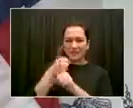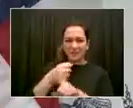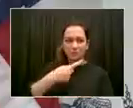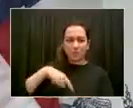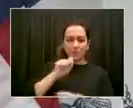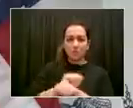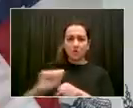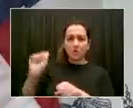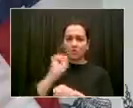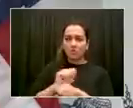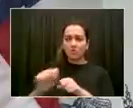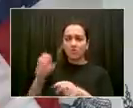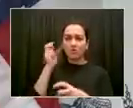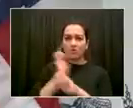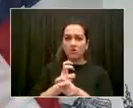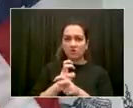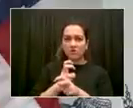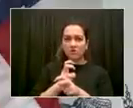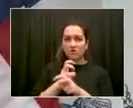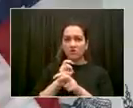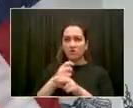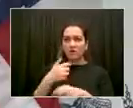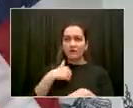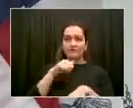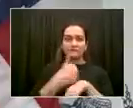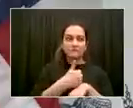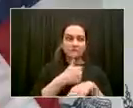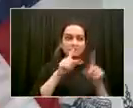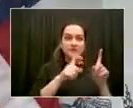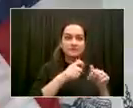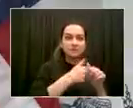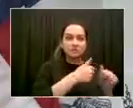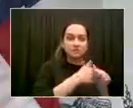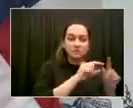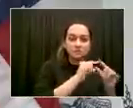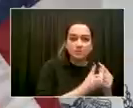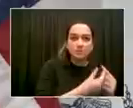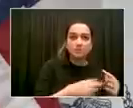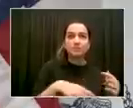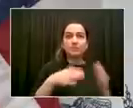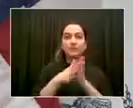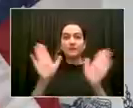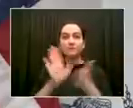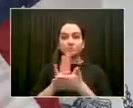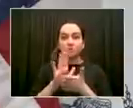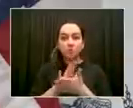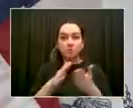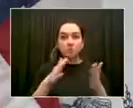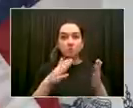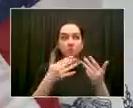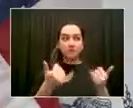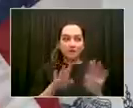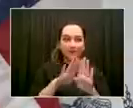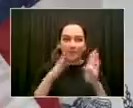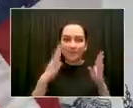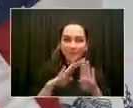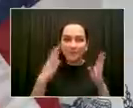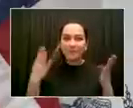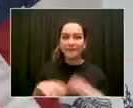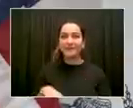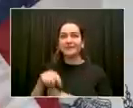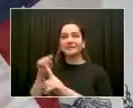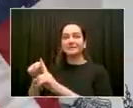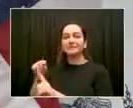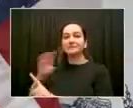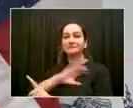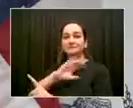NYPD have been out there doing extraordinary work, getting guns off the street. People in this city are fighting back, and